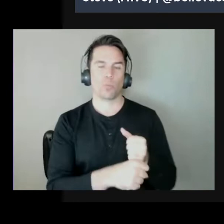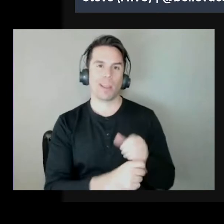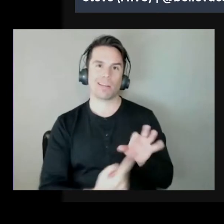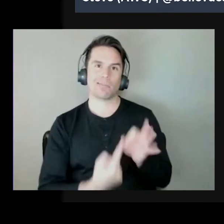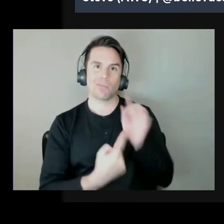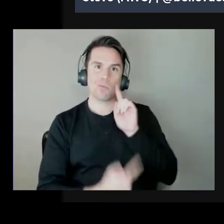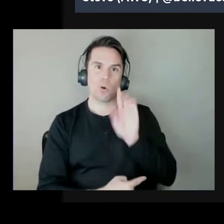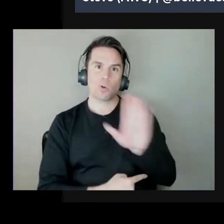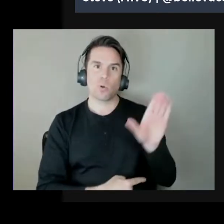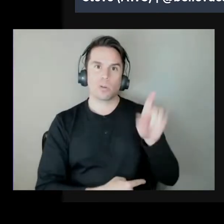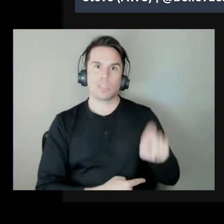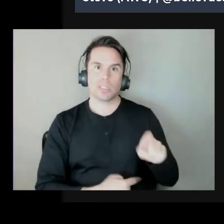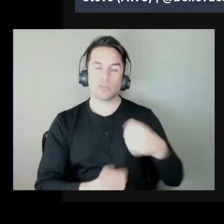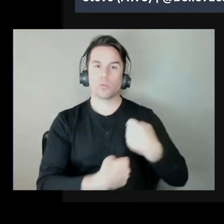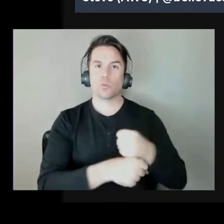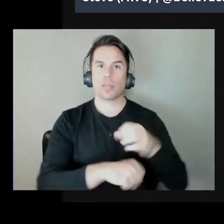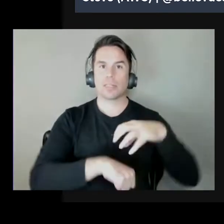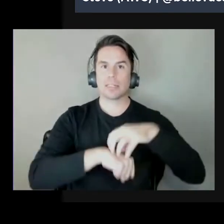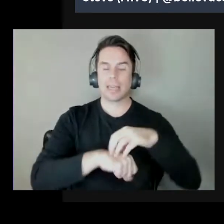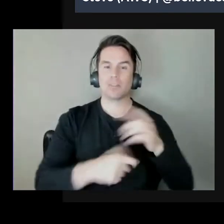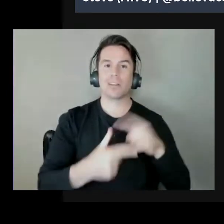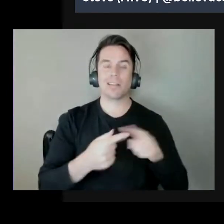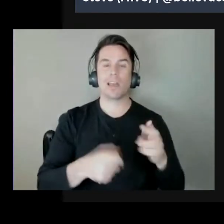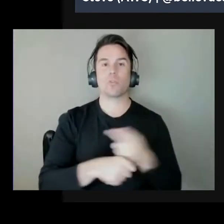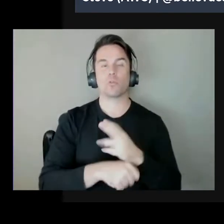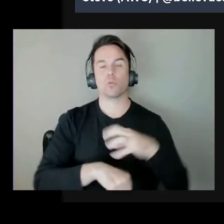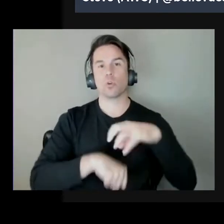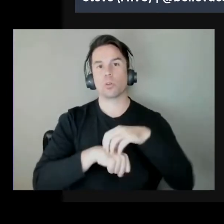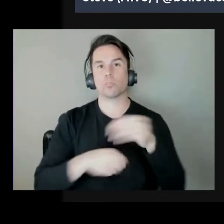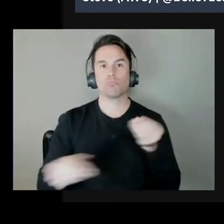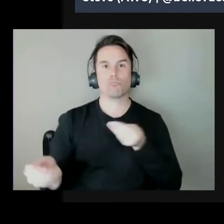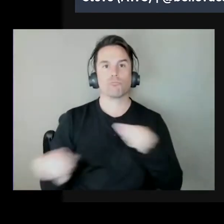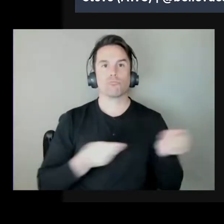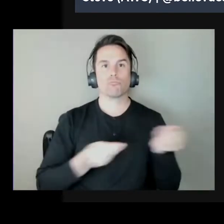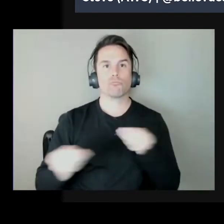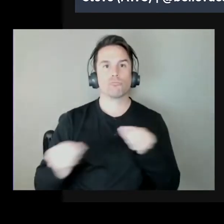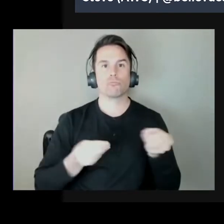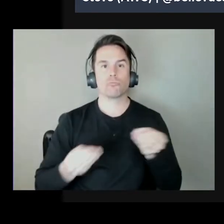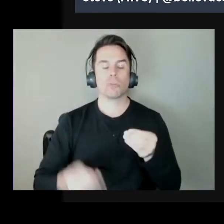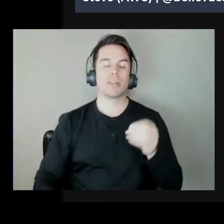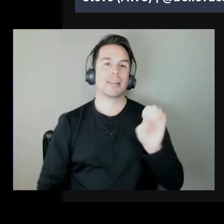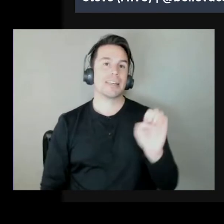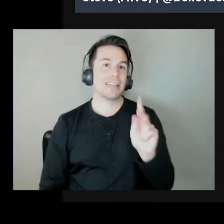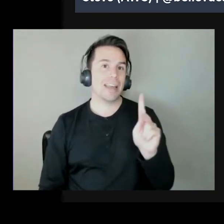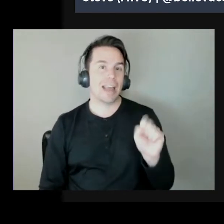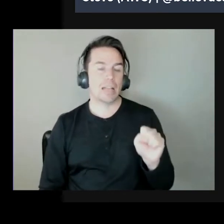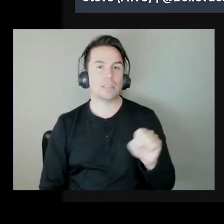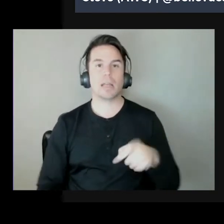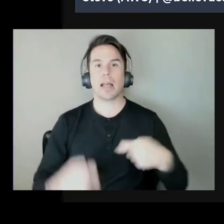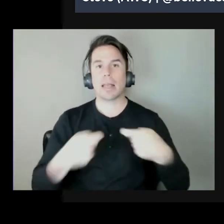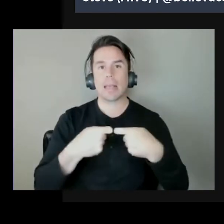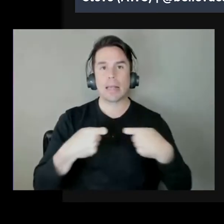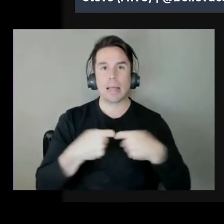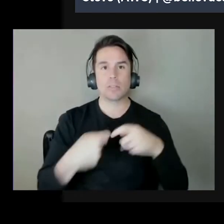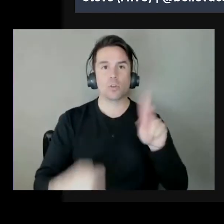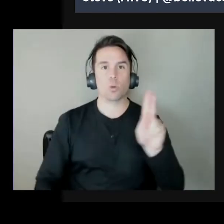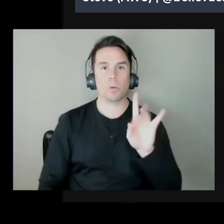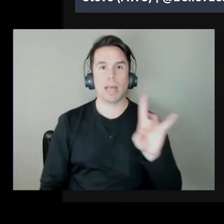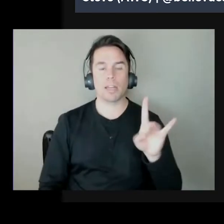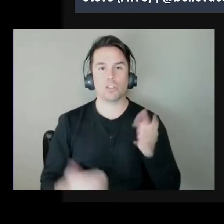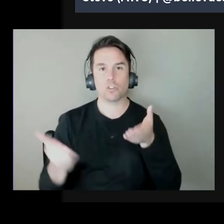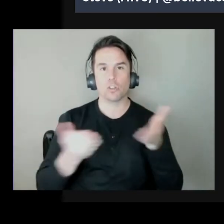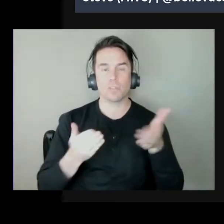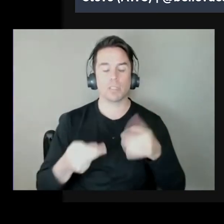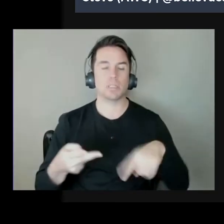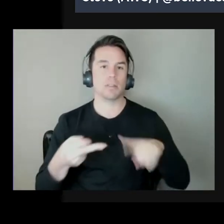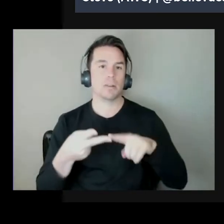then use our container orchestration platforms like EKS, which is Elastic Kubernetes Service, or ECS, Elastic Container Service,